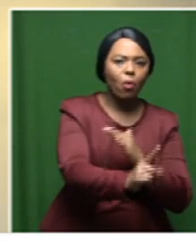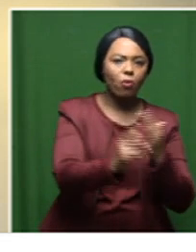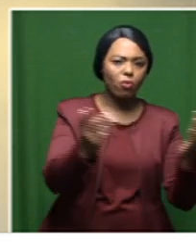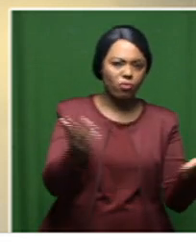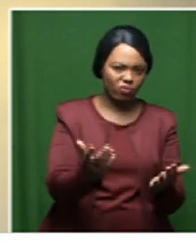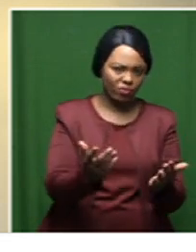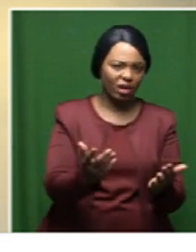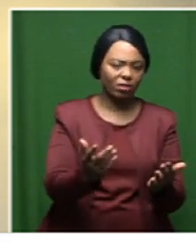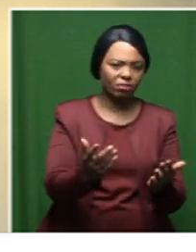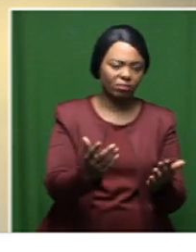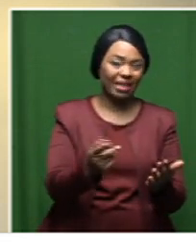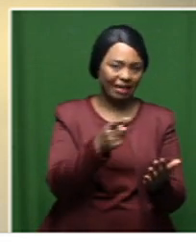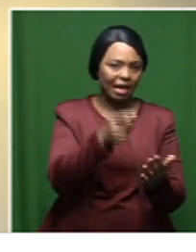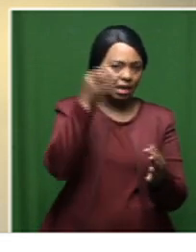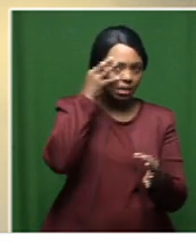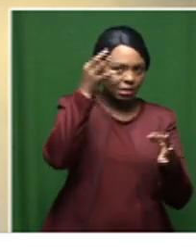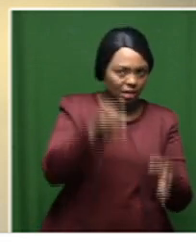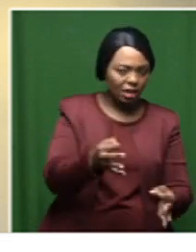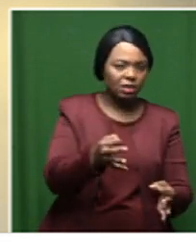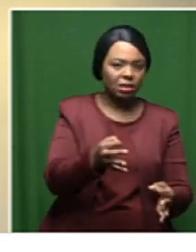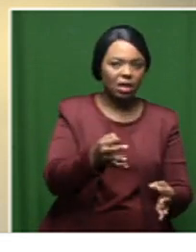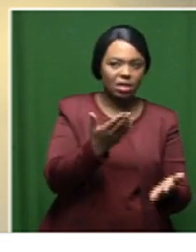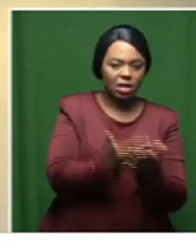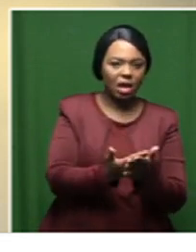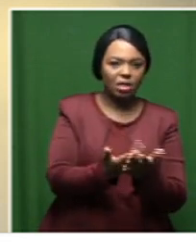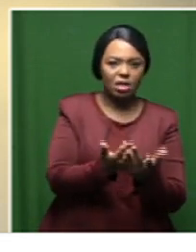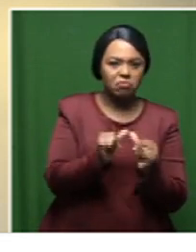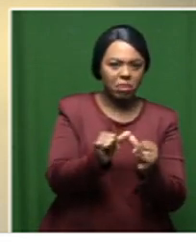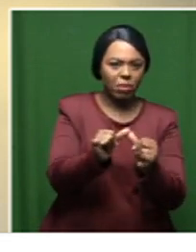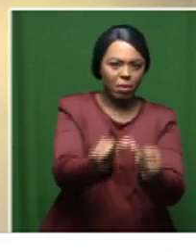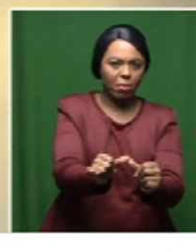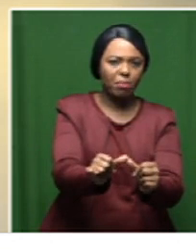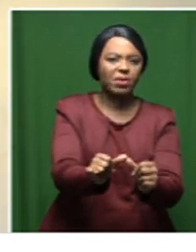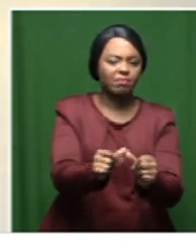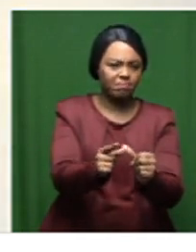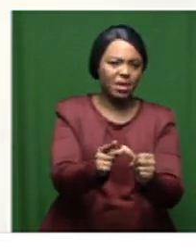make the decisions that will help them to be more sustainable.